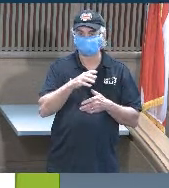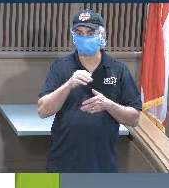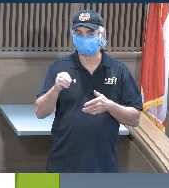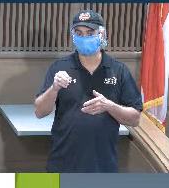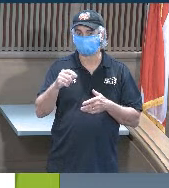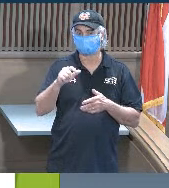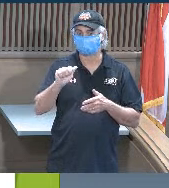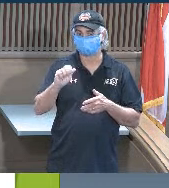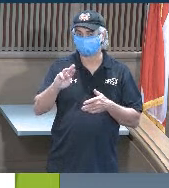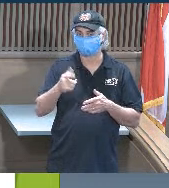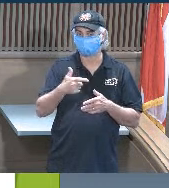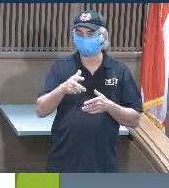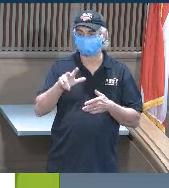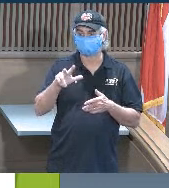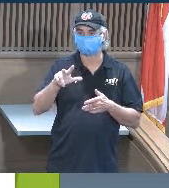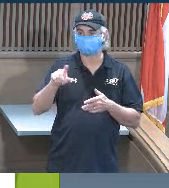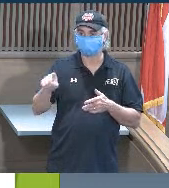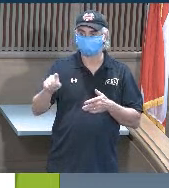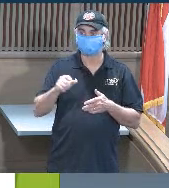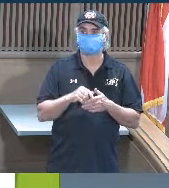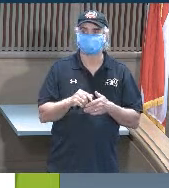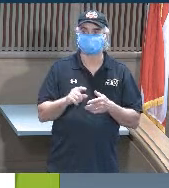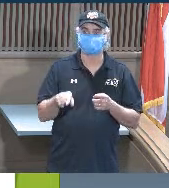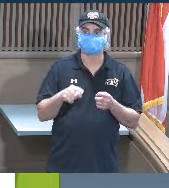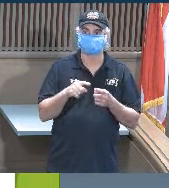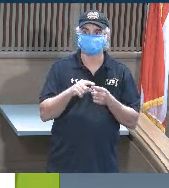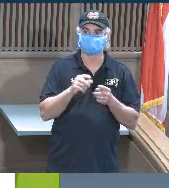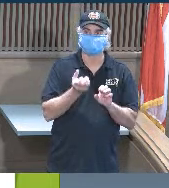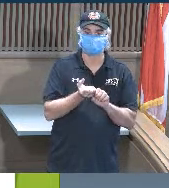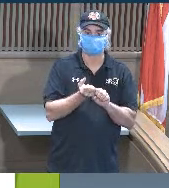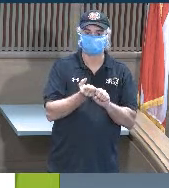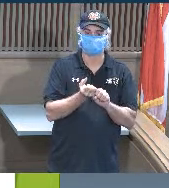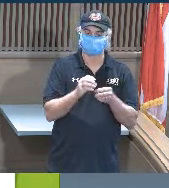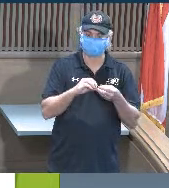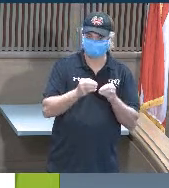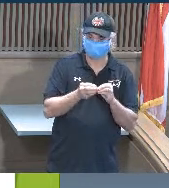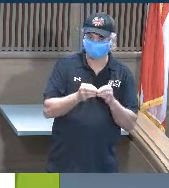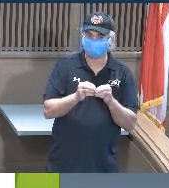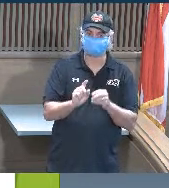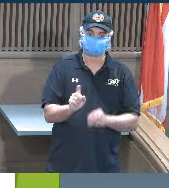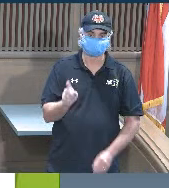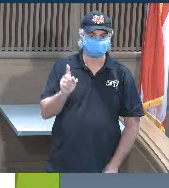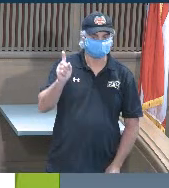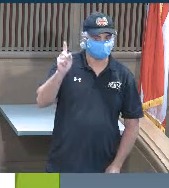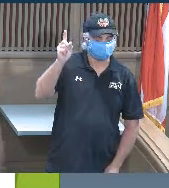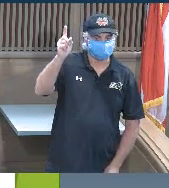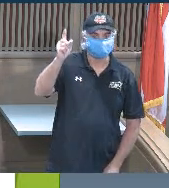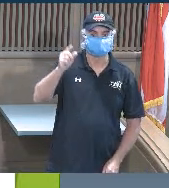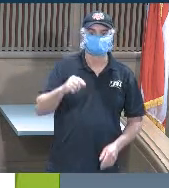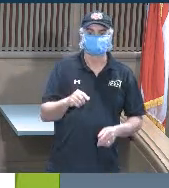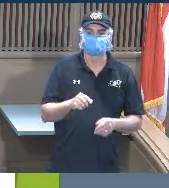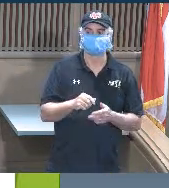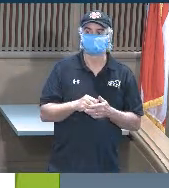August 31st, when the numbers started spiking. In the middle of July, we had